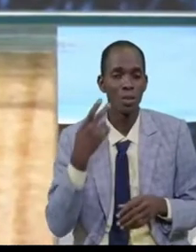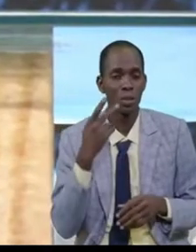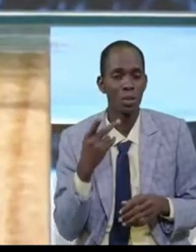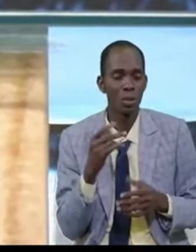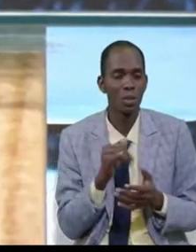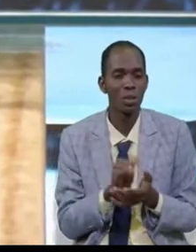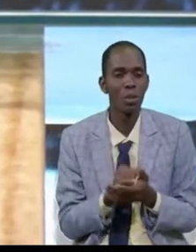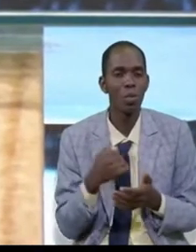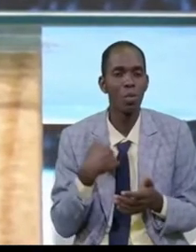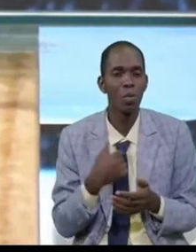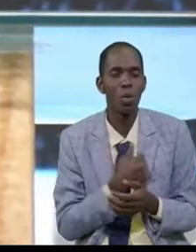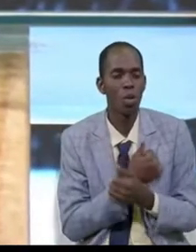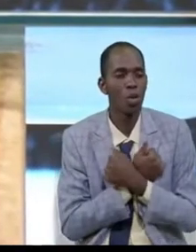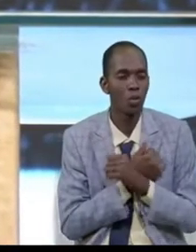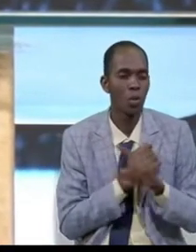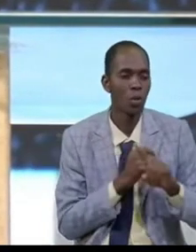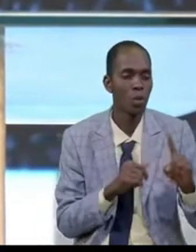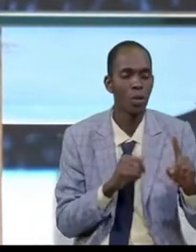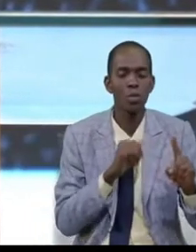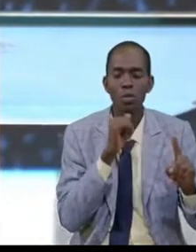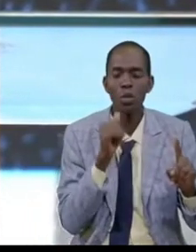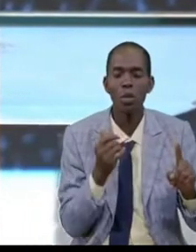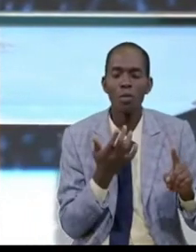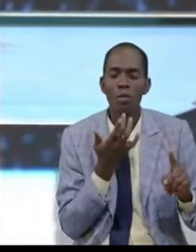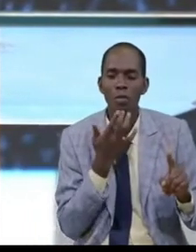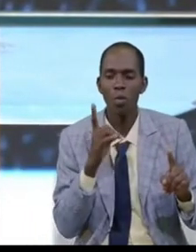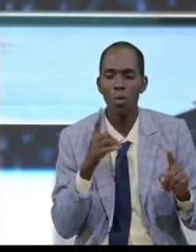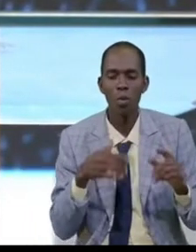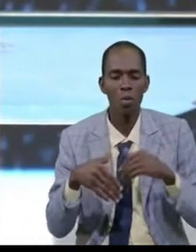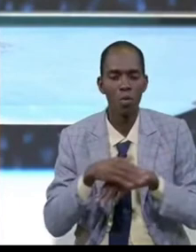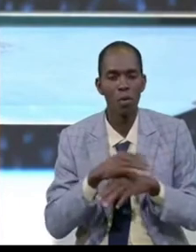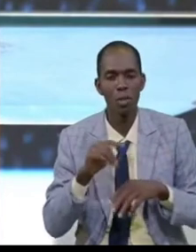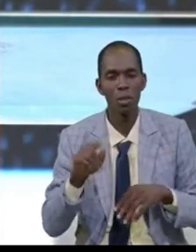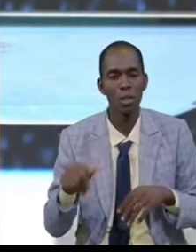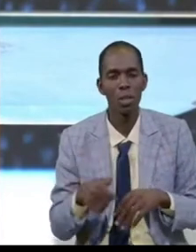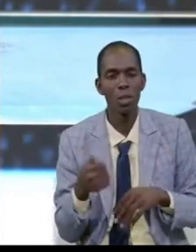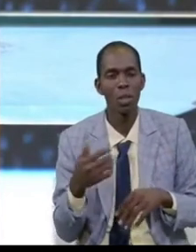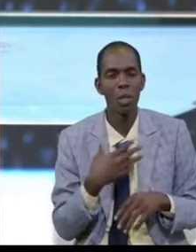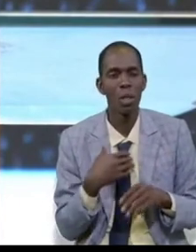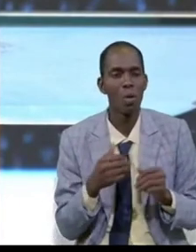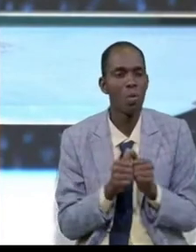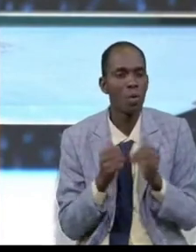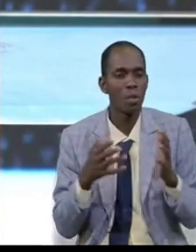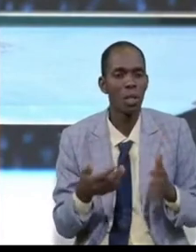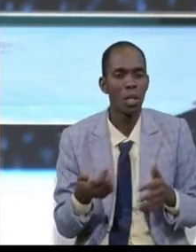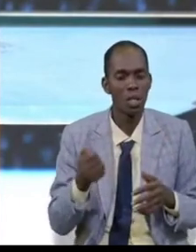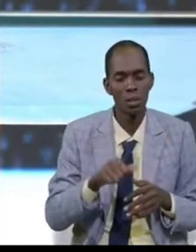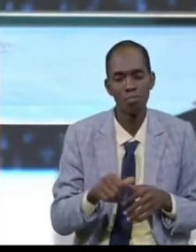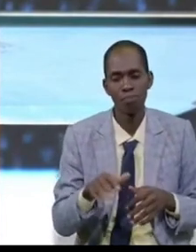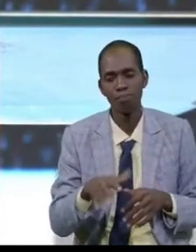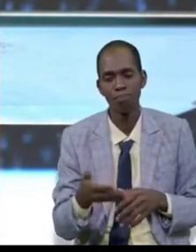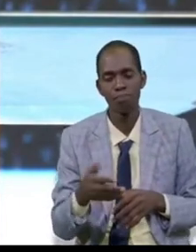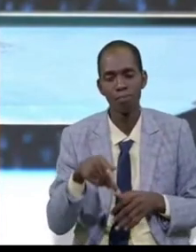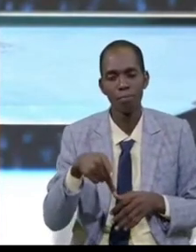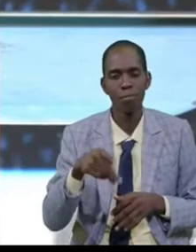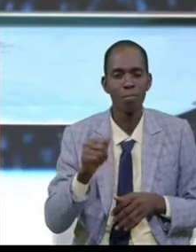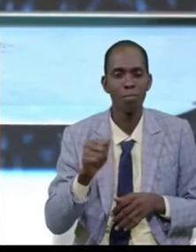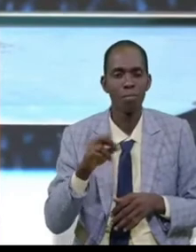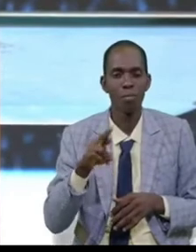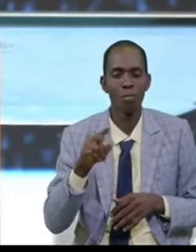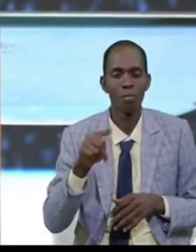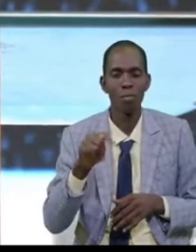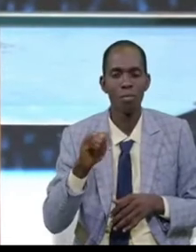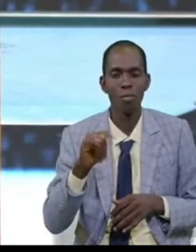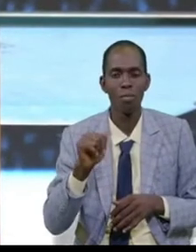without preferring one before another, and without any partiality. Let's come to number three